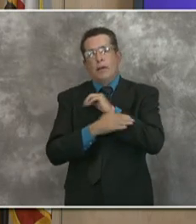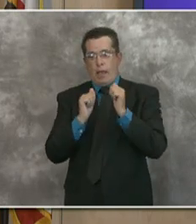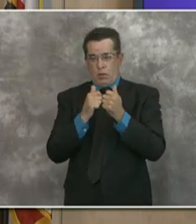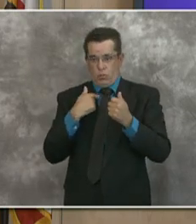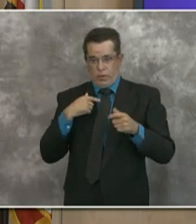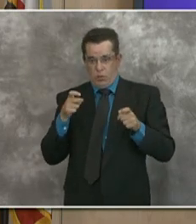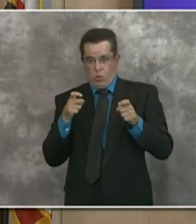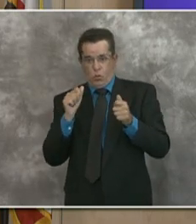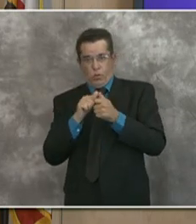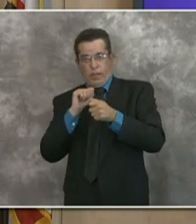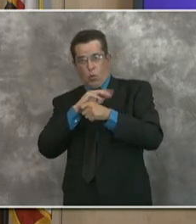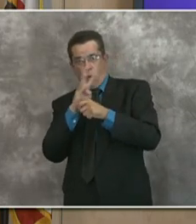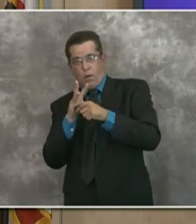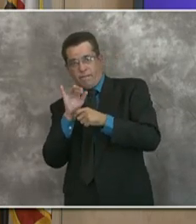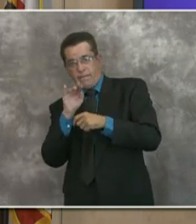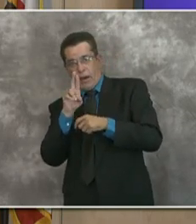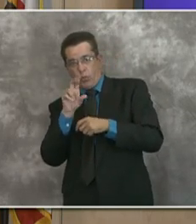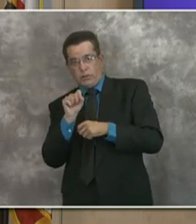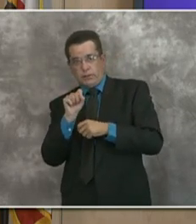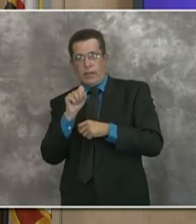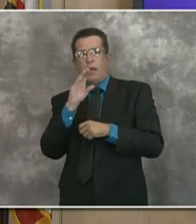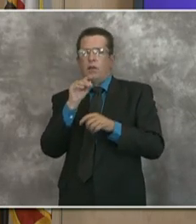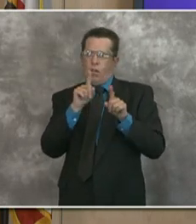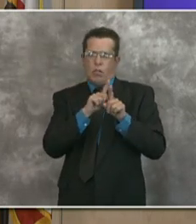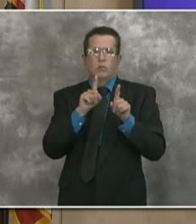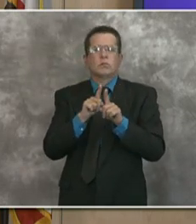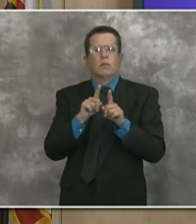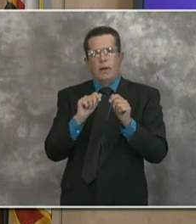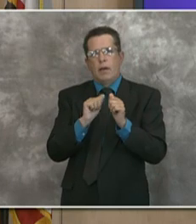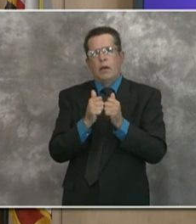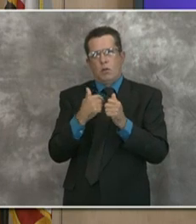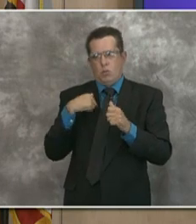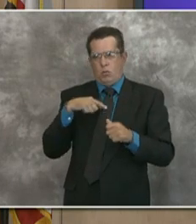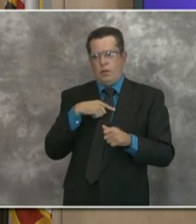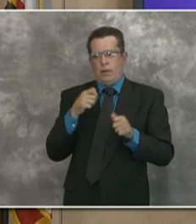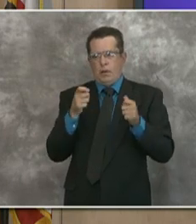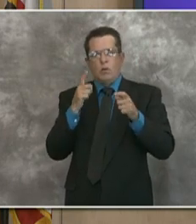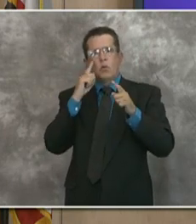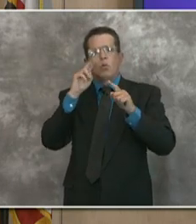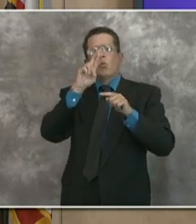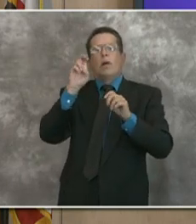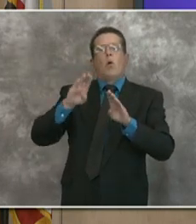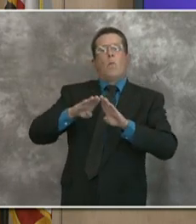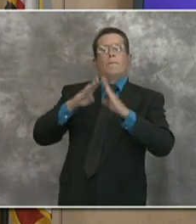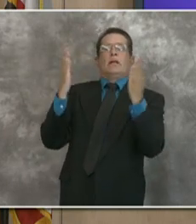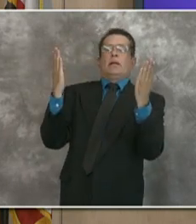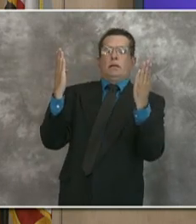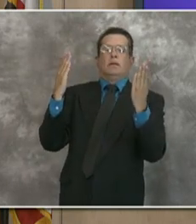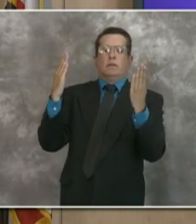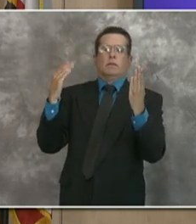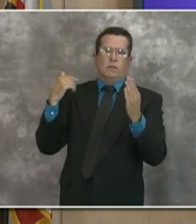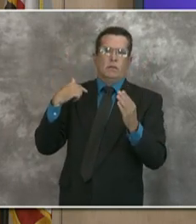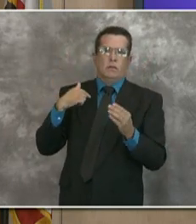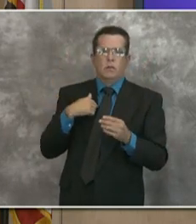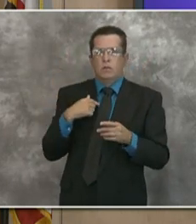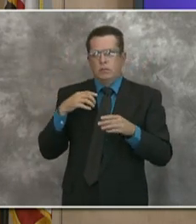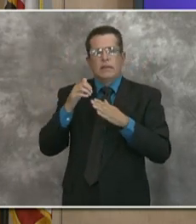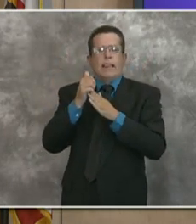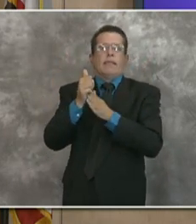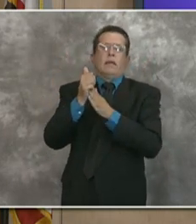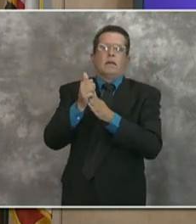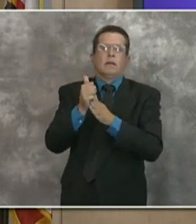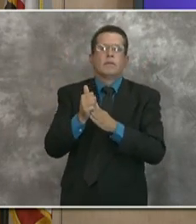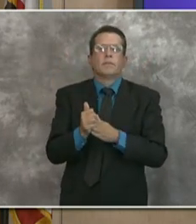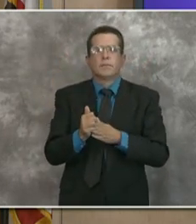on the front end with the coronavirus pandemic and how we are dealing with the reopening process as we come out. Jumping